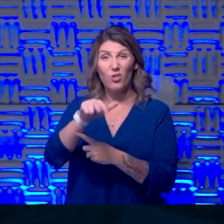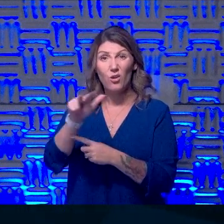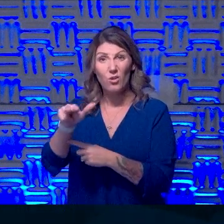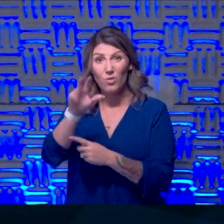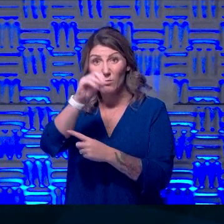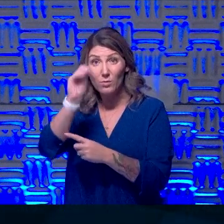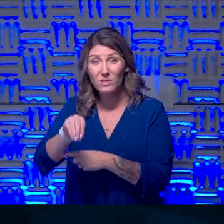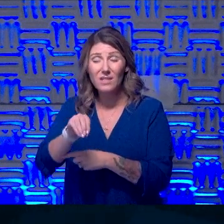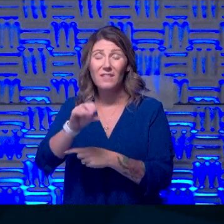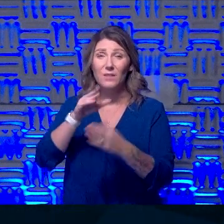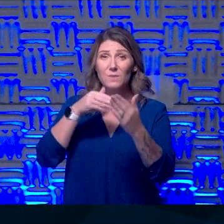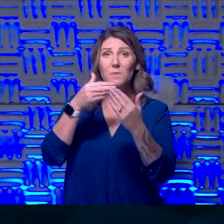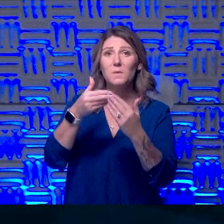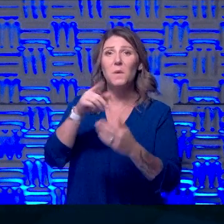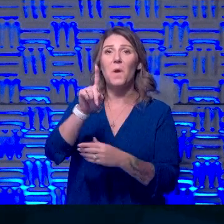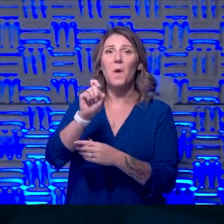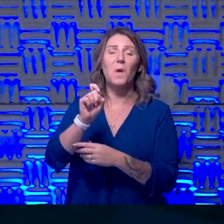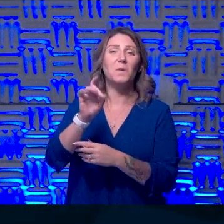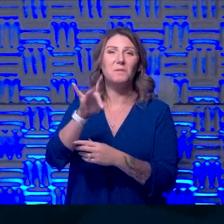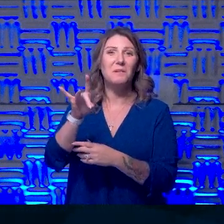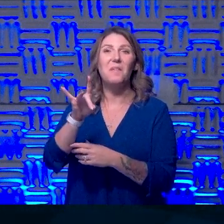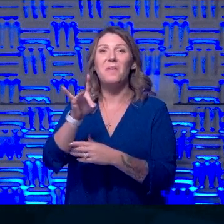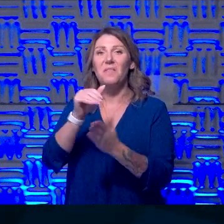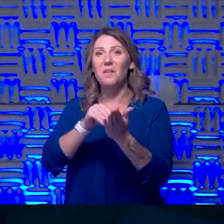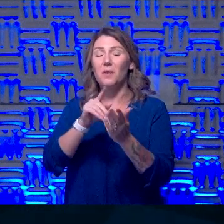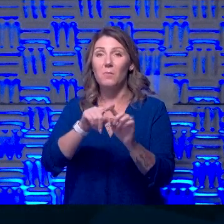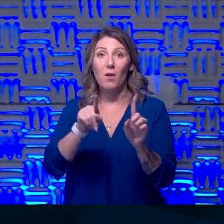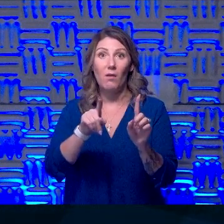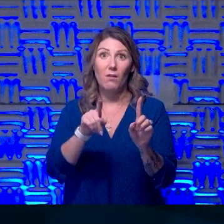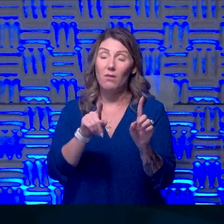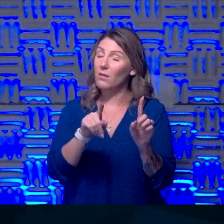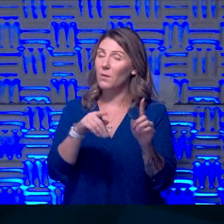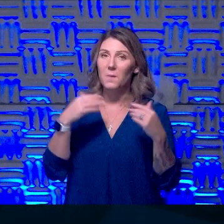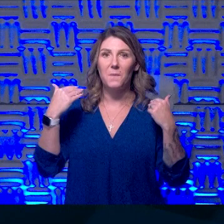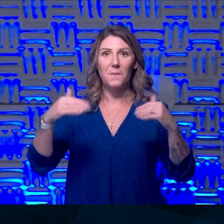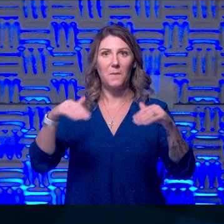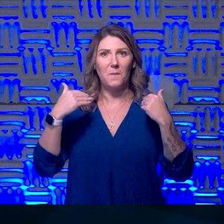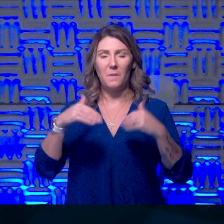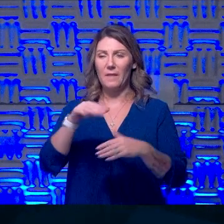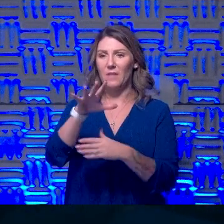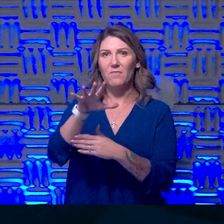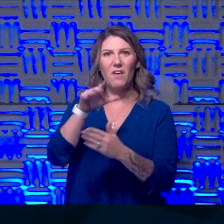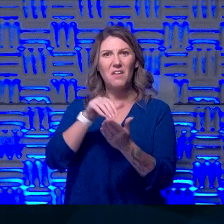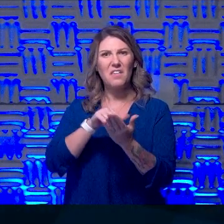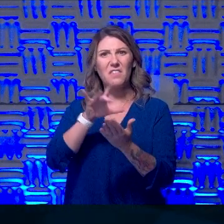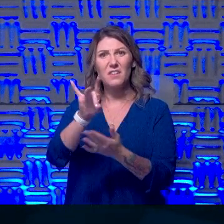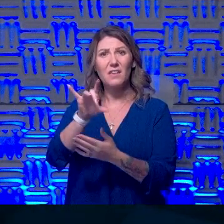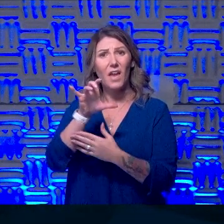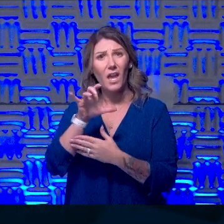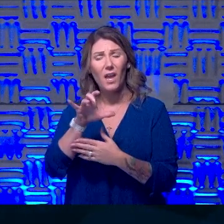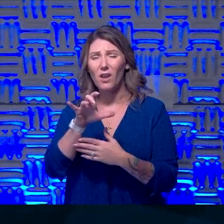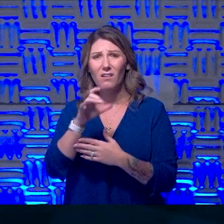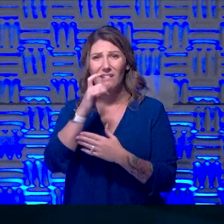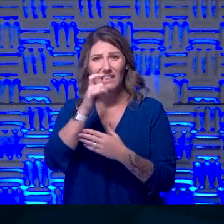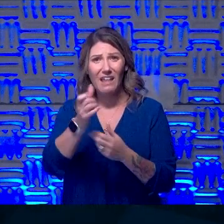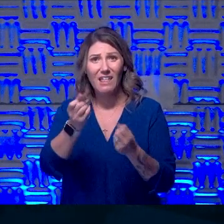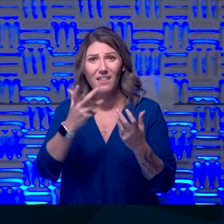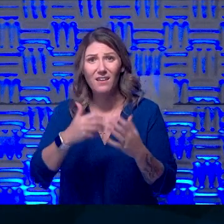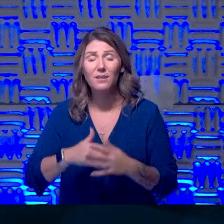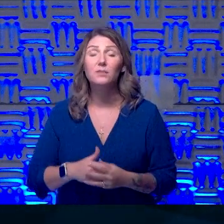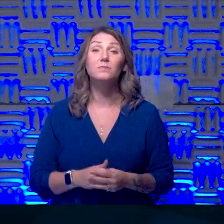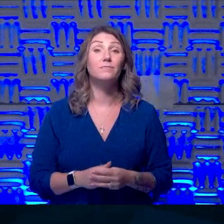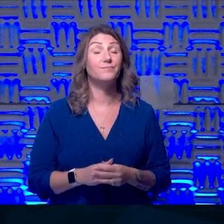to the 18 to 20,000, which still doesn't feel like very much money. But holy cow, 5,800, that's not much at all. No, that's not